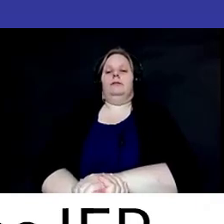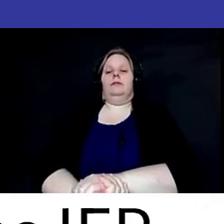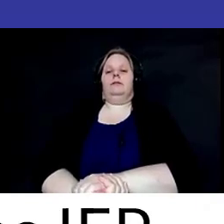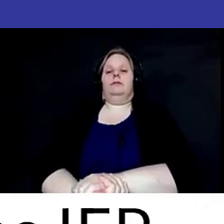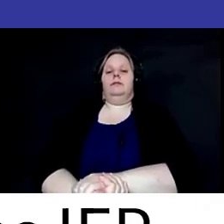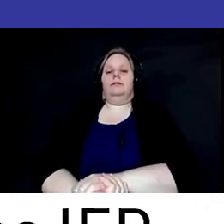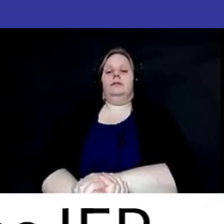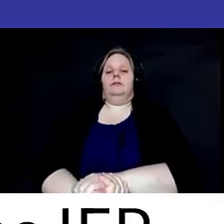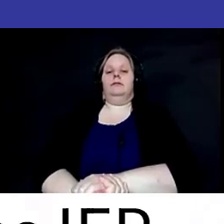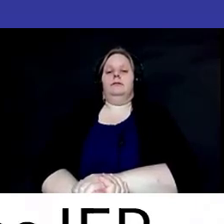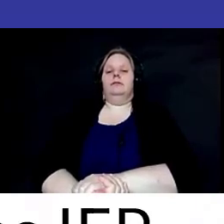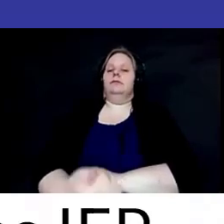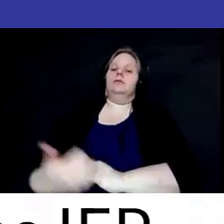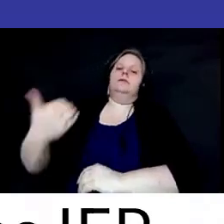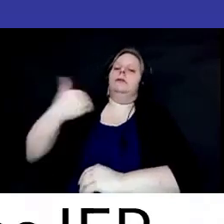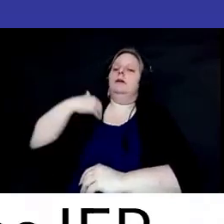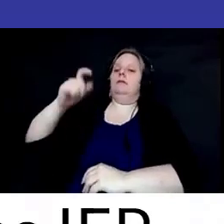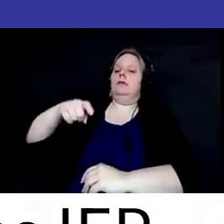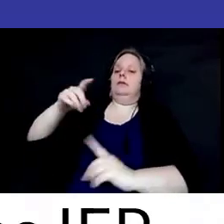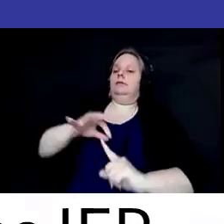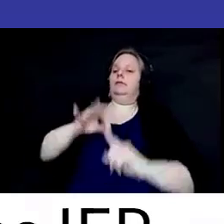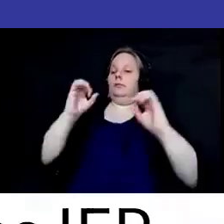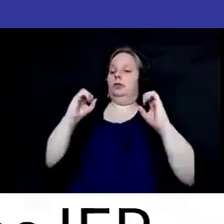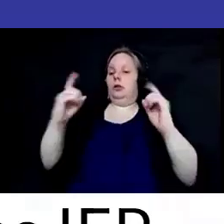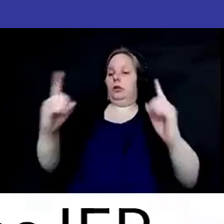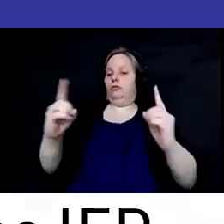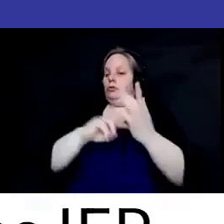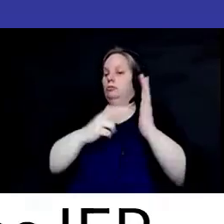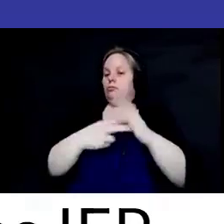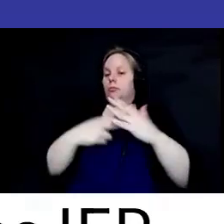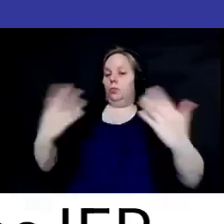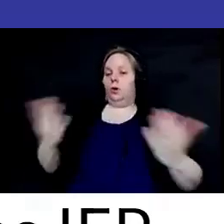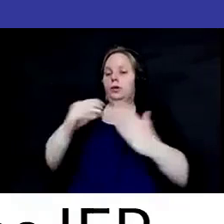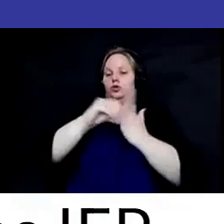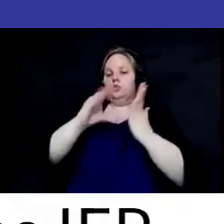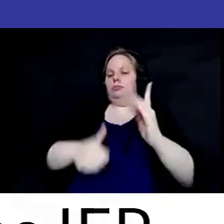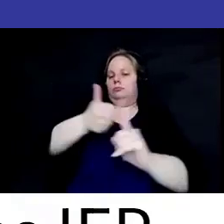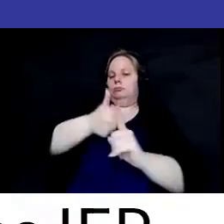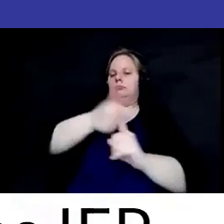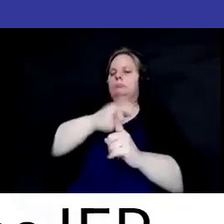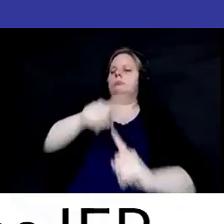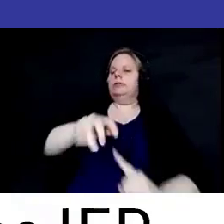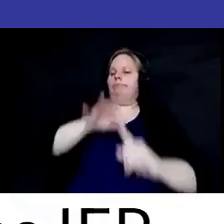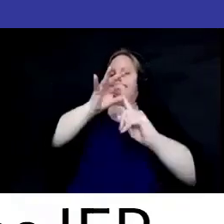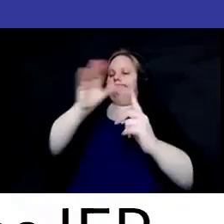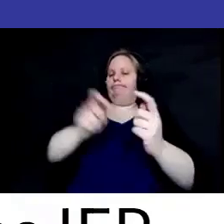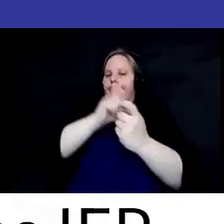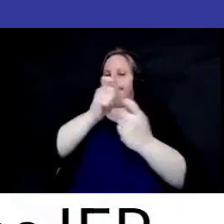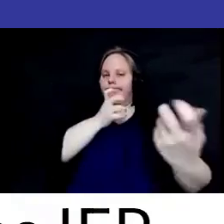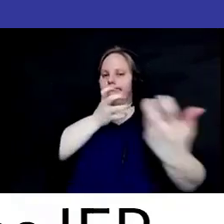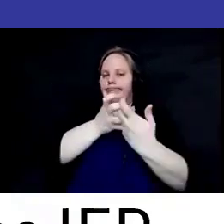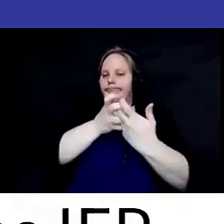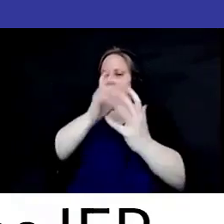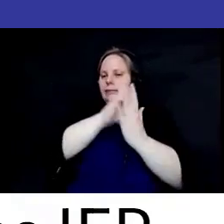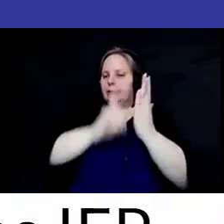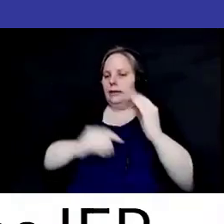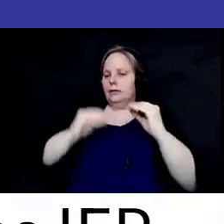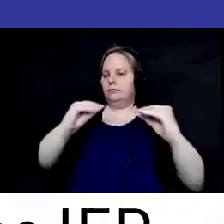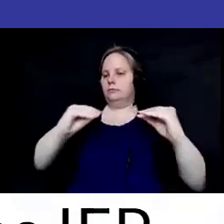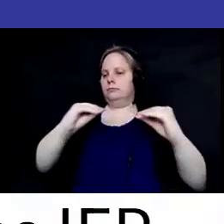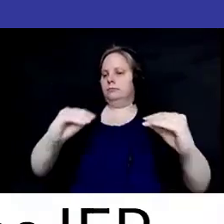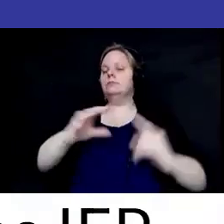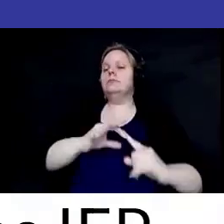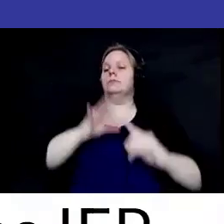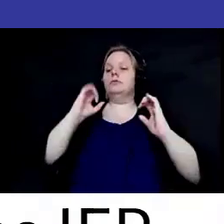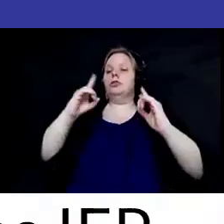Having a need for special education means the student needs specially designed instruction. Special education is